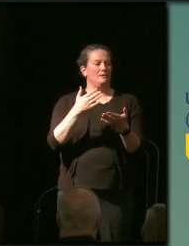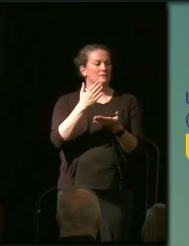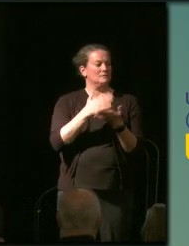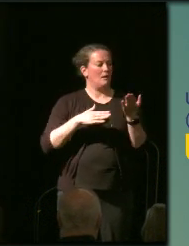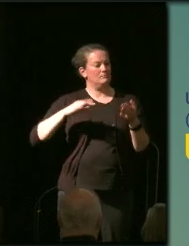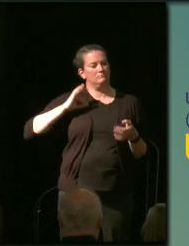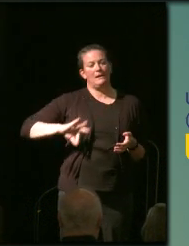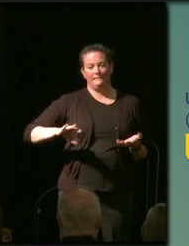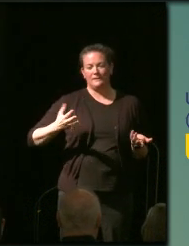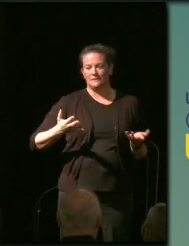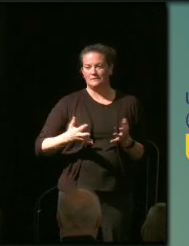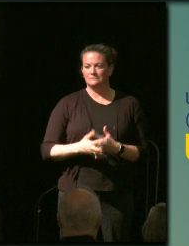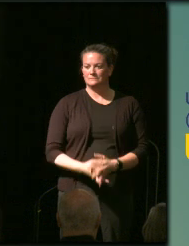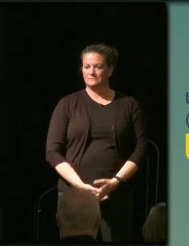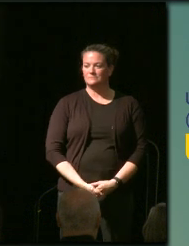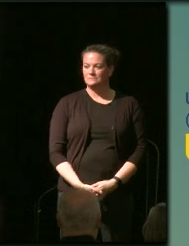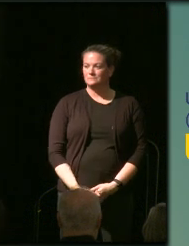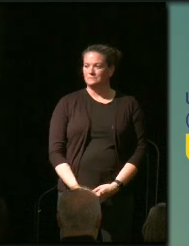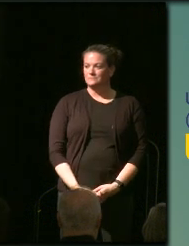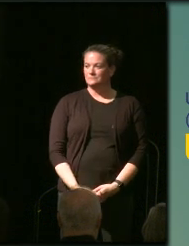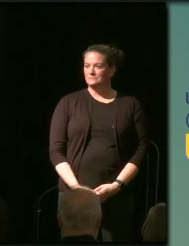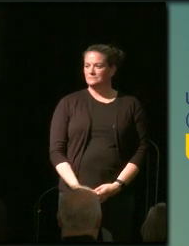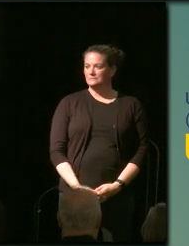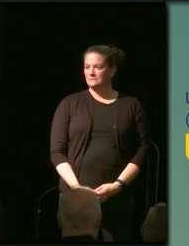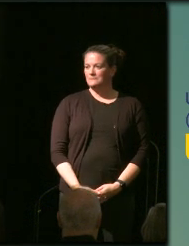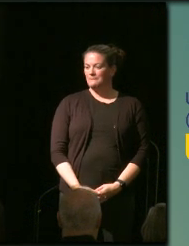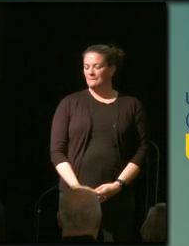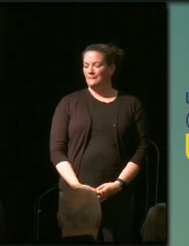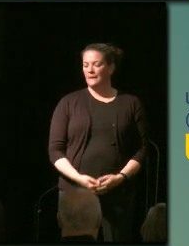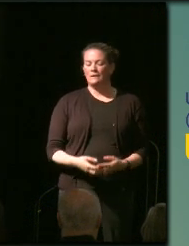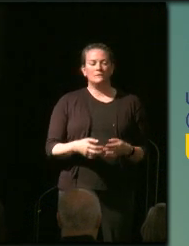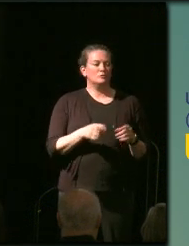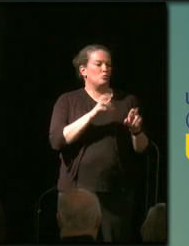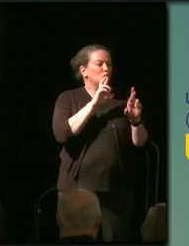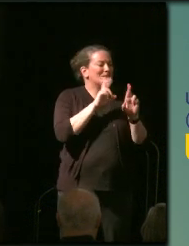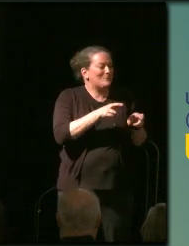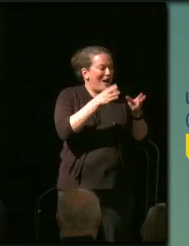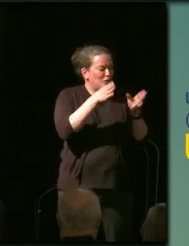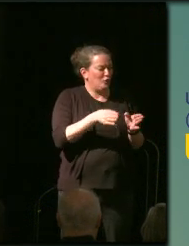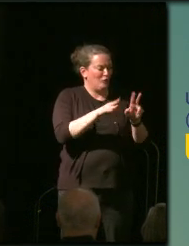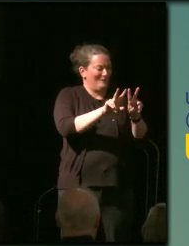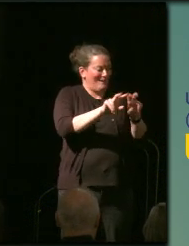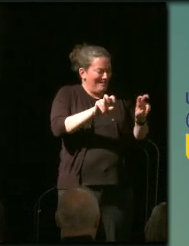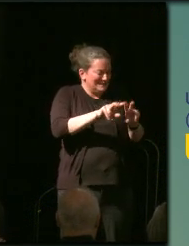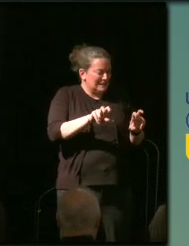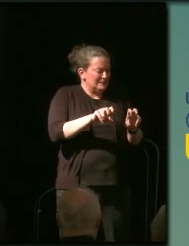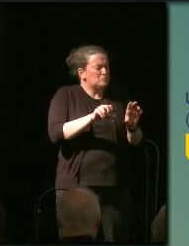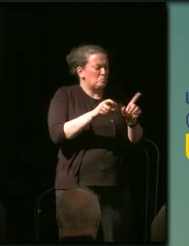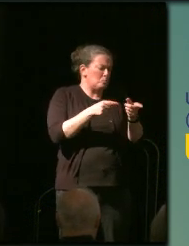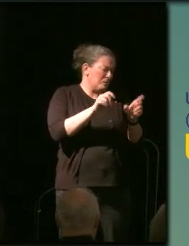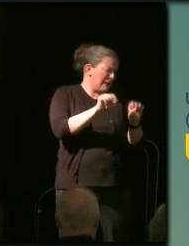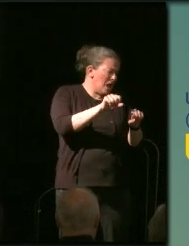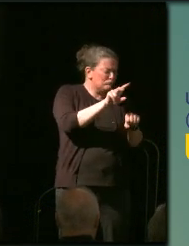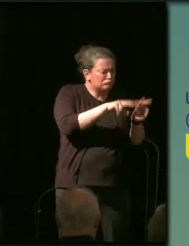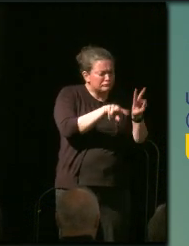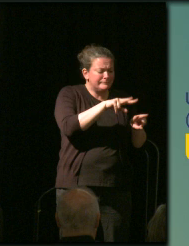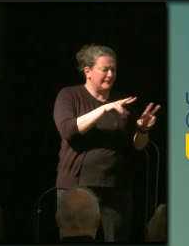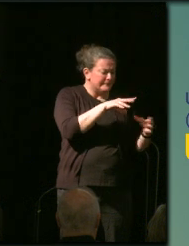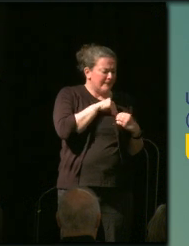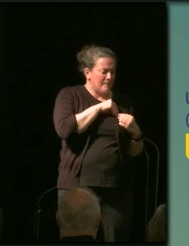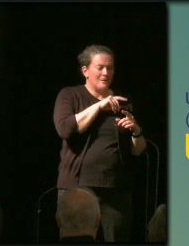just as a responder analysis because I think people could say, well, that's one way to go, but what is the mean of all the patients left? This is the mean